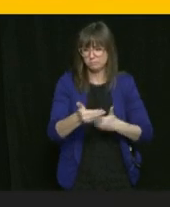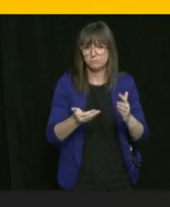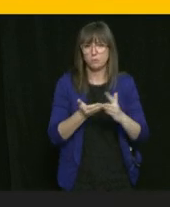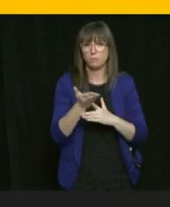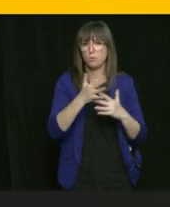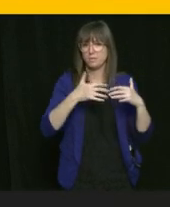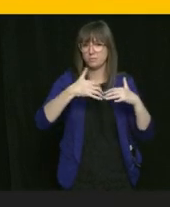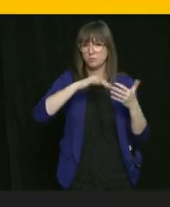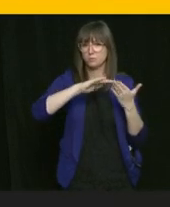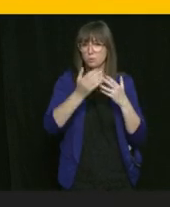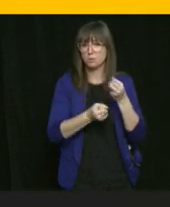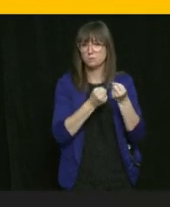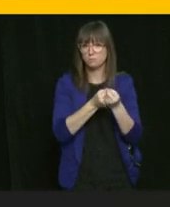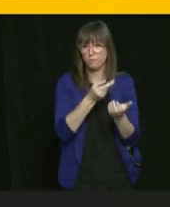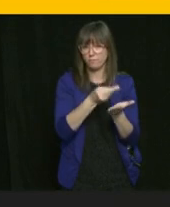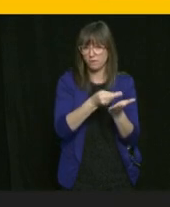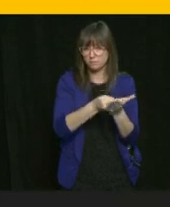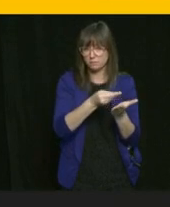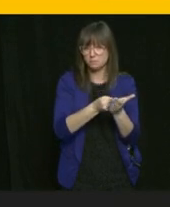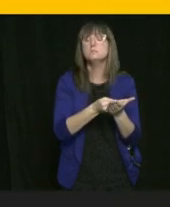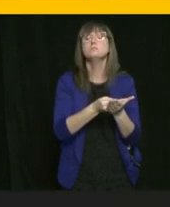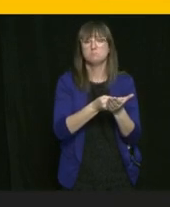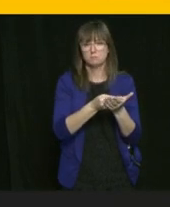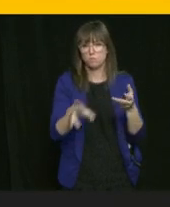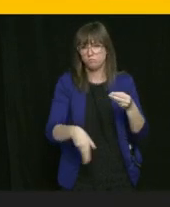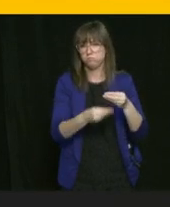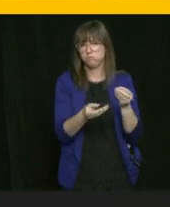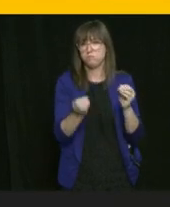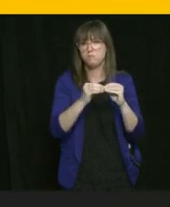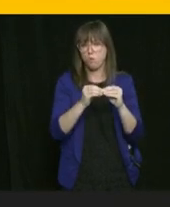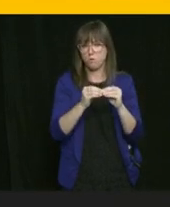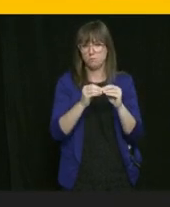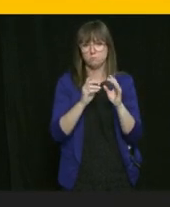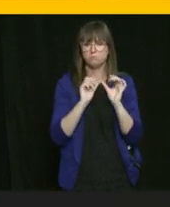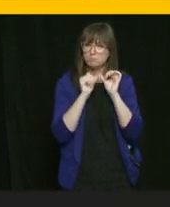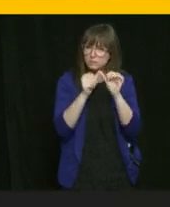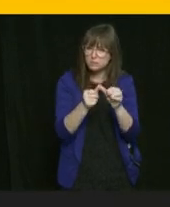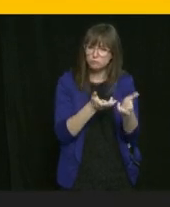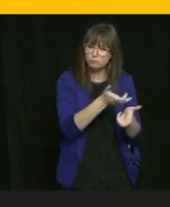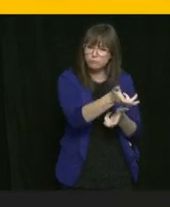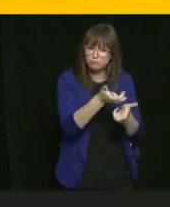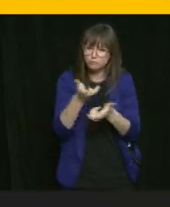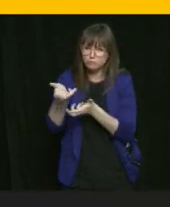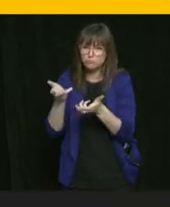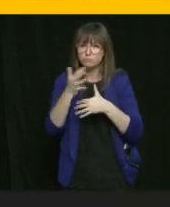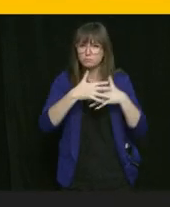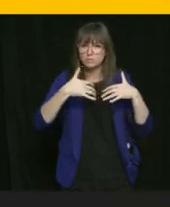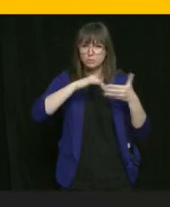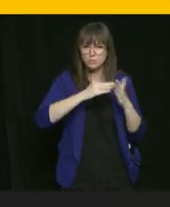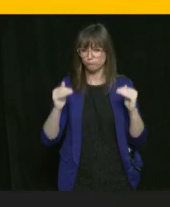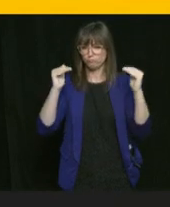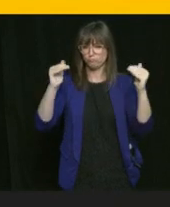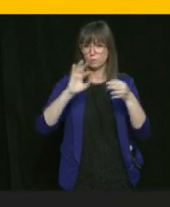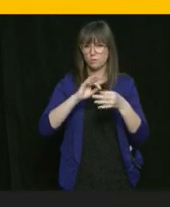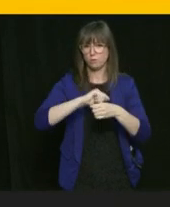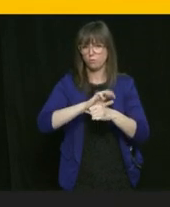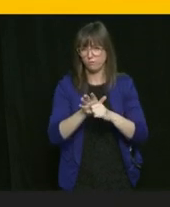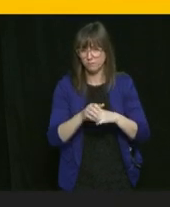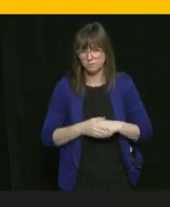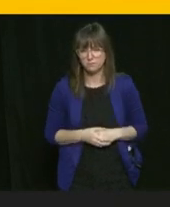Community Support Fund. Moving forward, we will continue to work with communities on what they need to protect people.